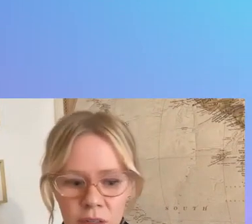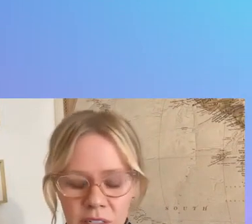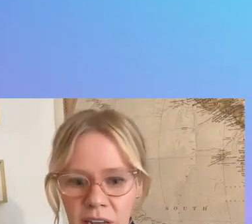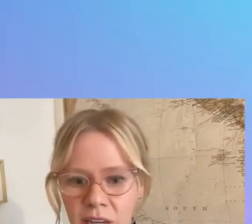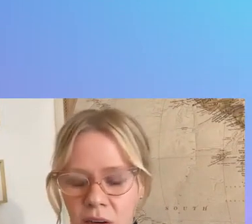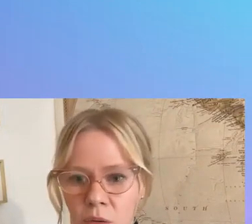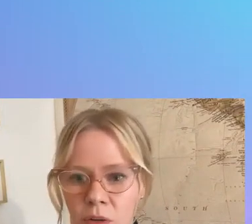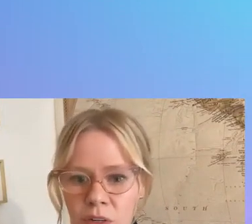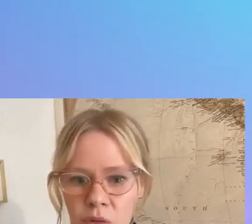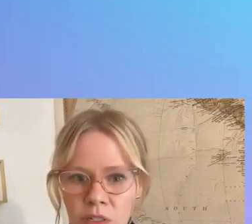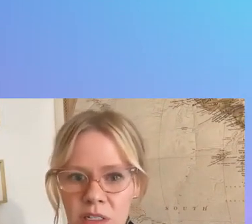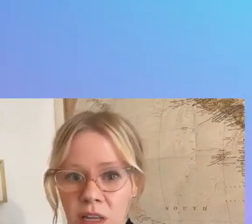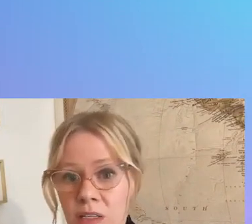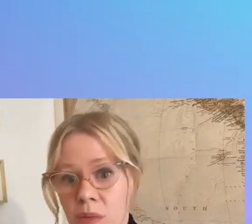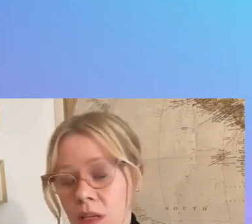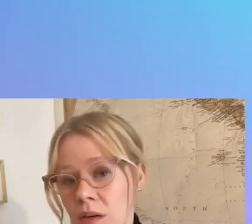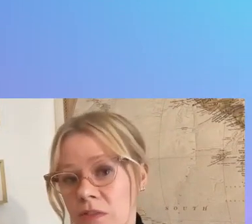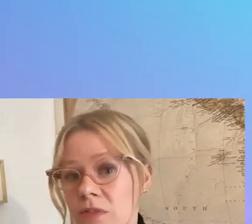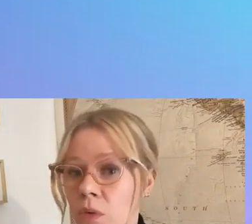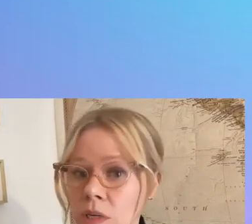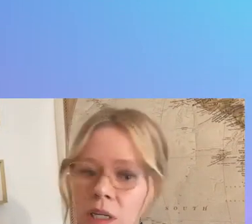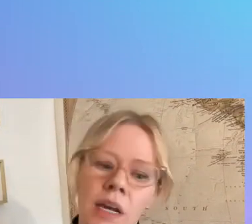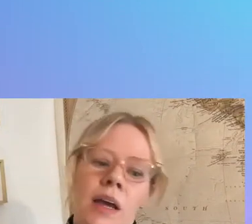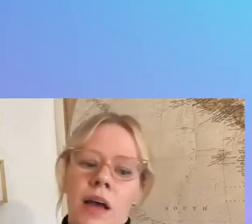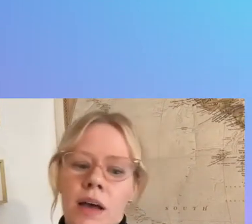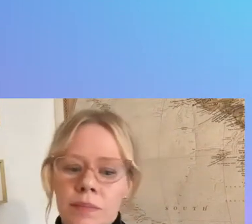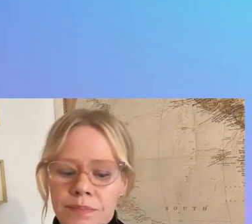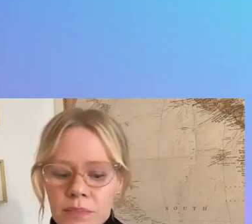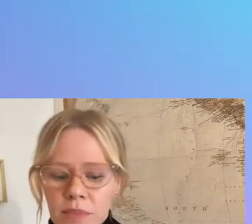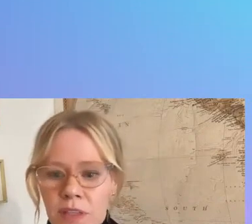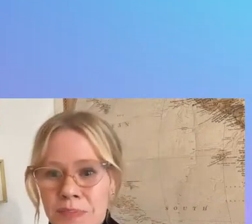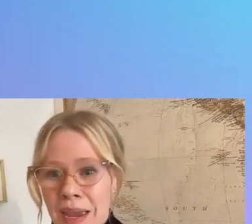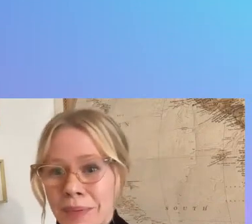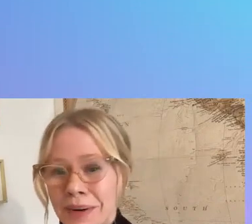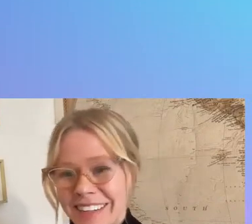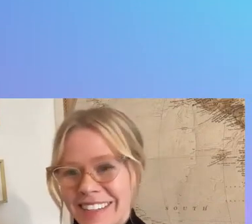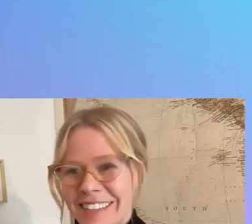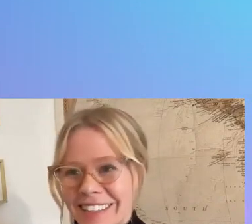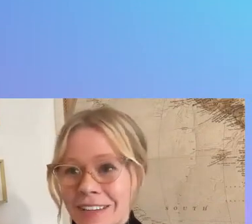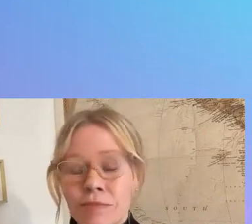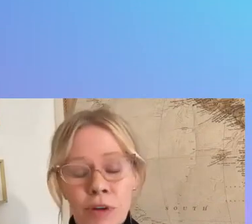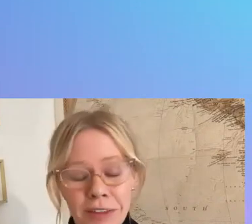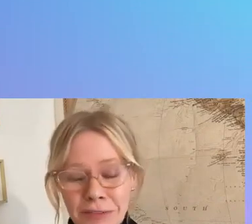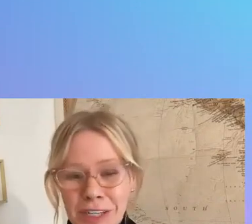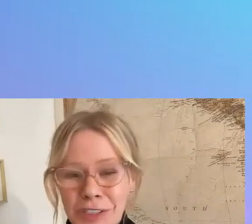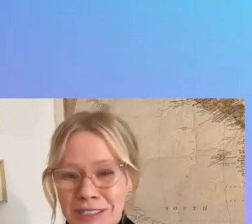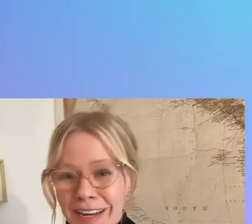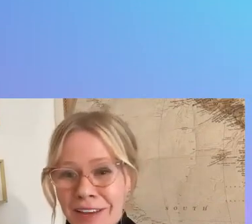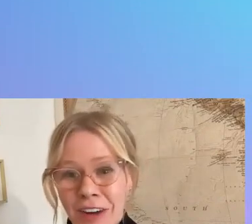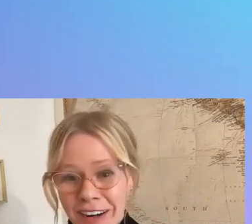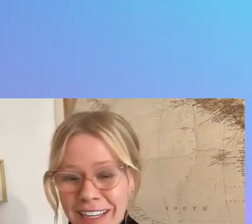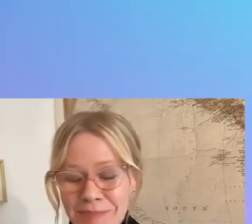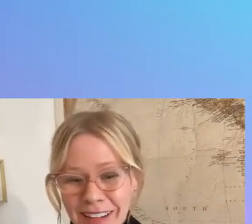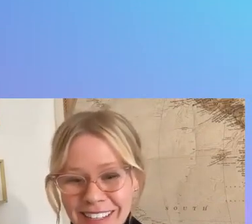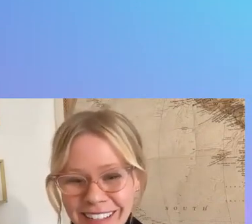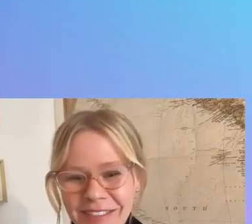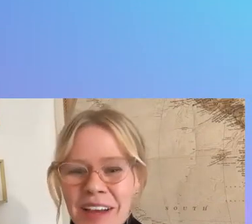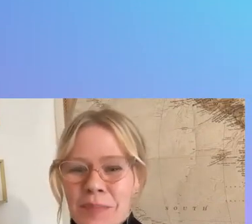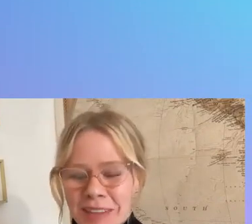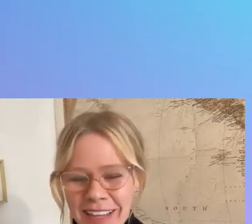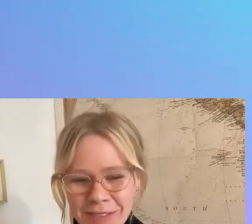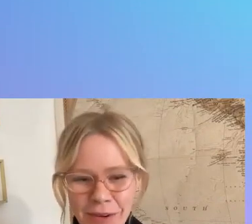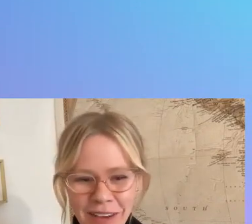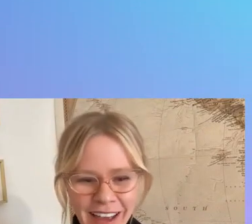than welcome to take home the resources. That is what they are for. The paper is with inflation is getting very